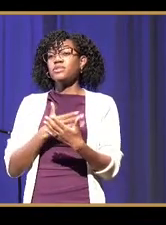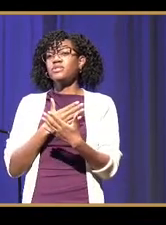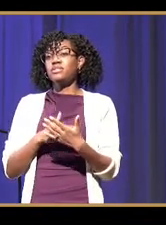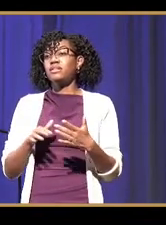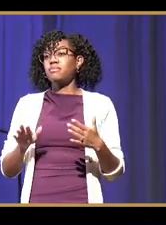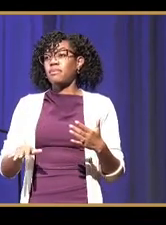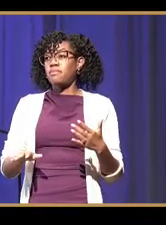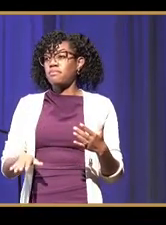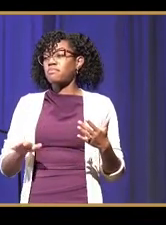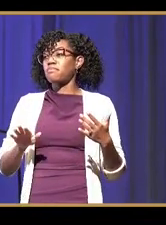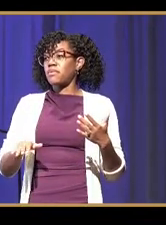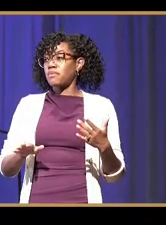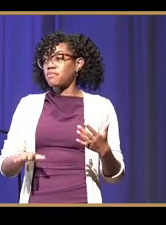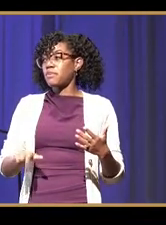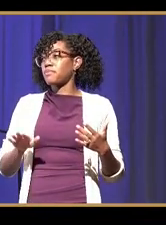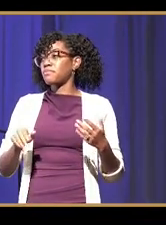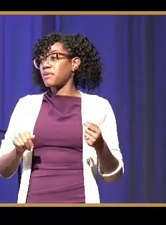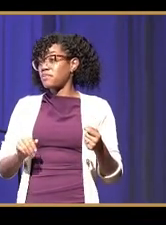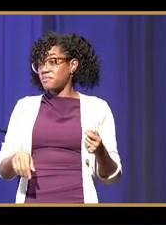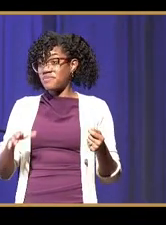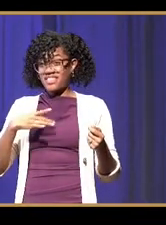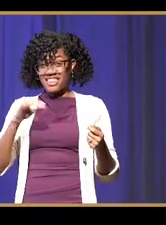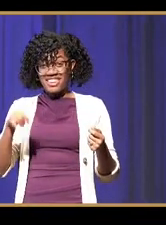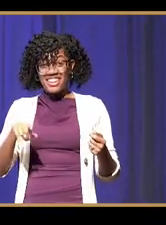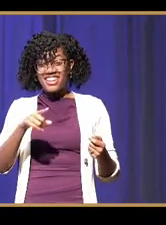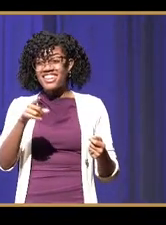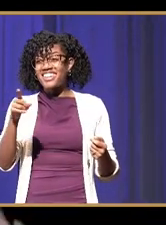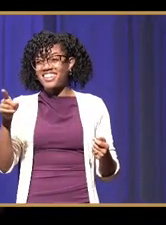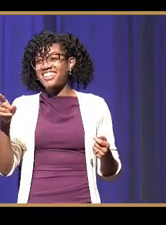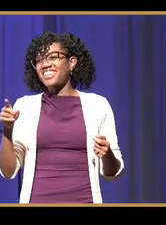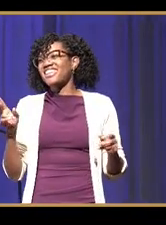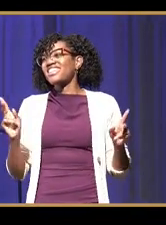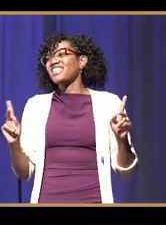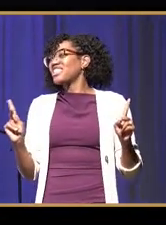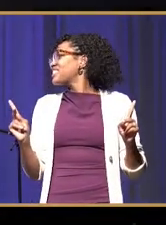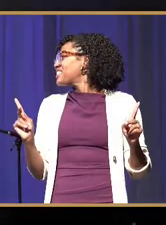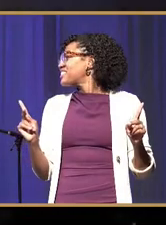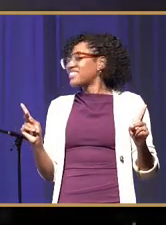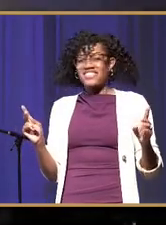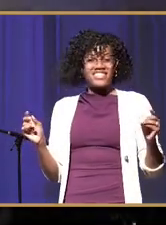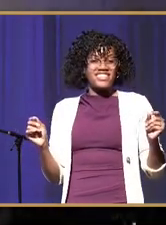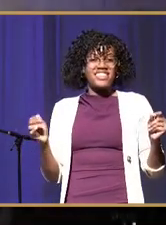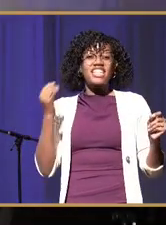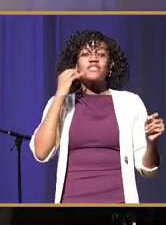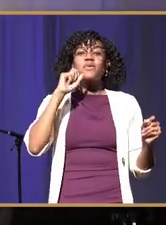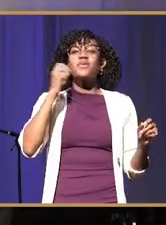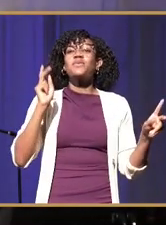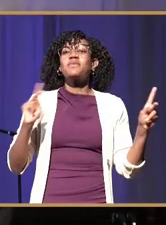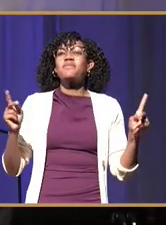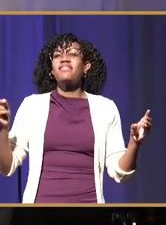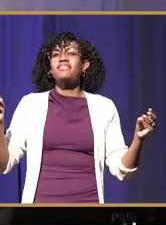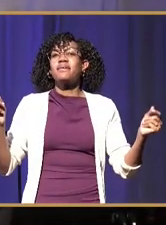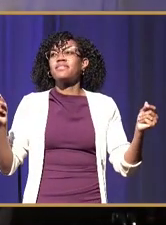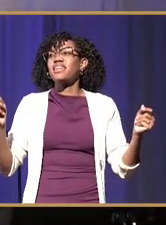Yeah. Oh, y'all like that one, huh? All the cool people, snap your hands.